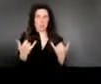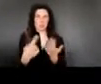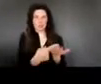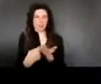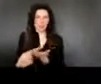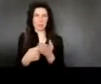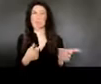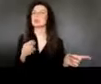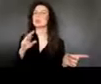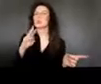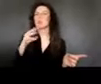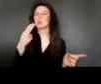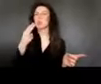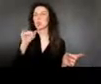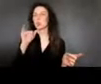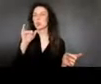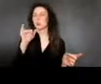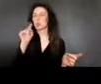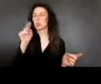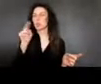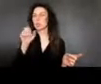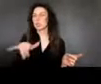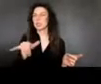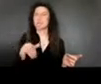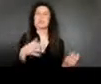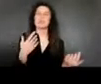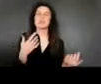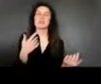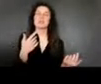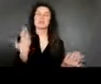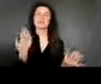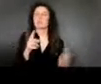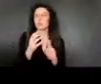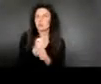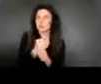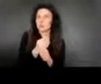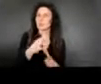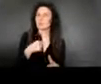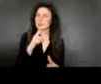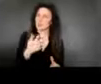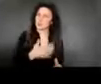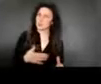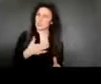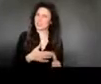I mean, I know for me, first of all, I just really appreciated the cross-section